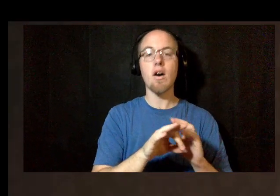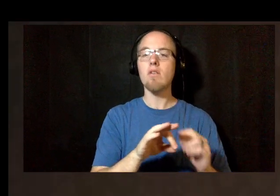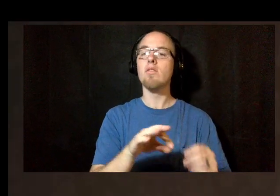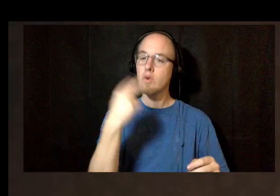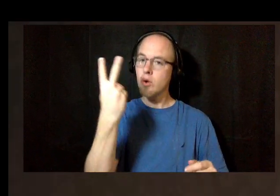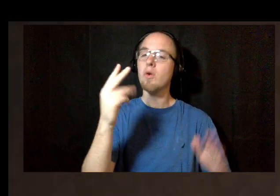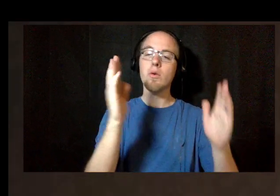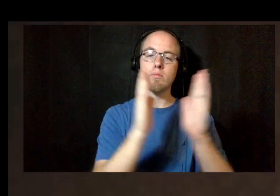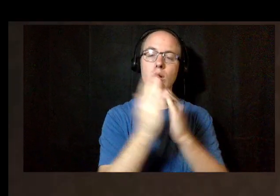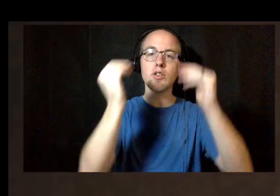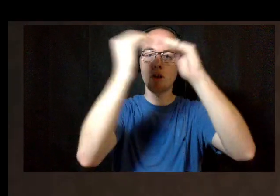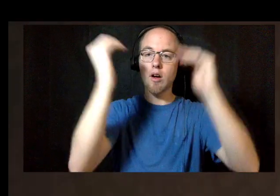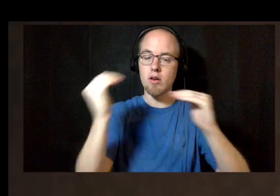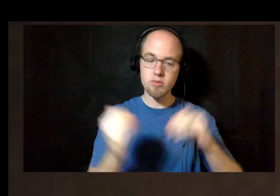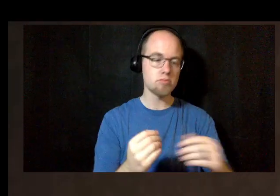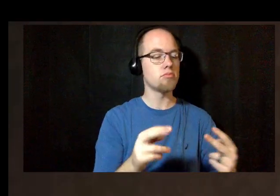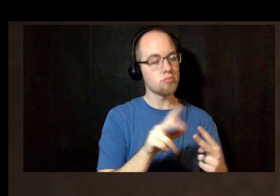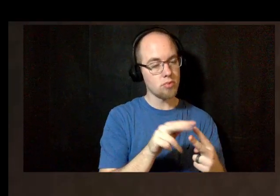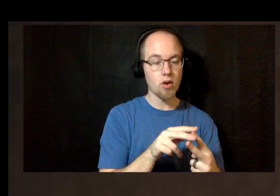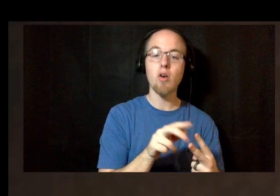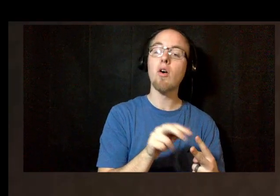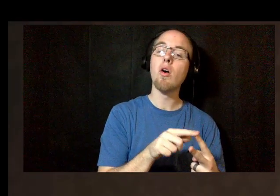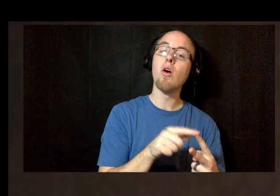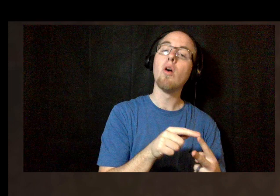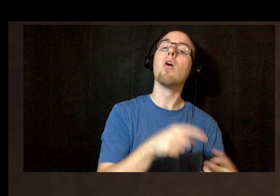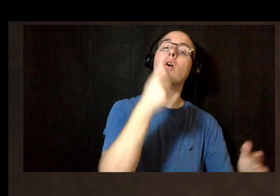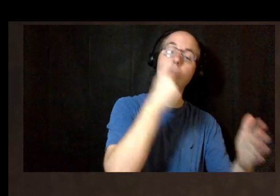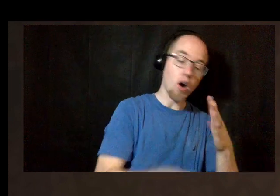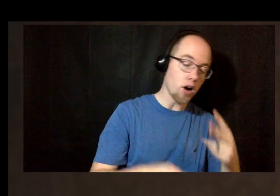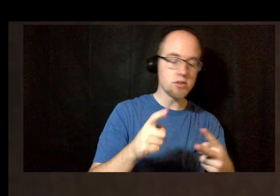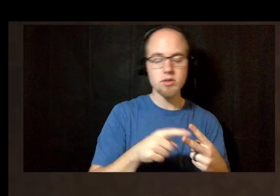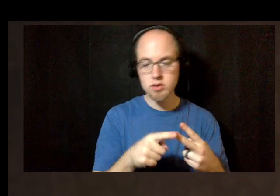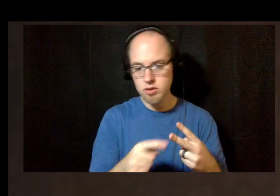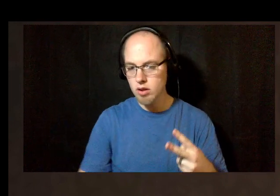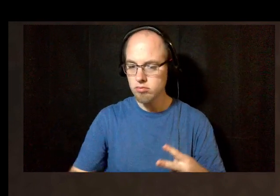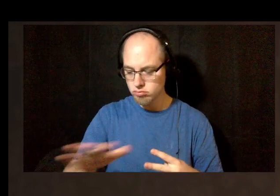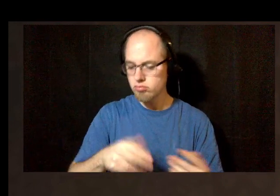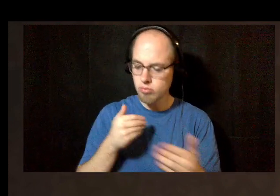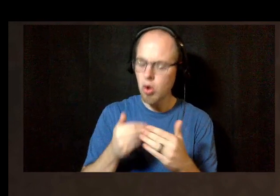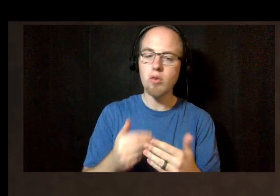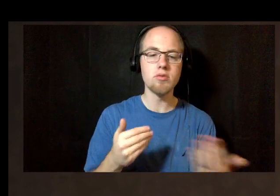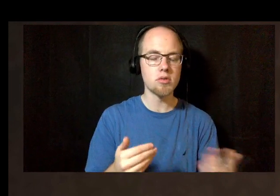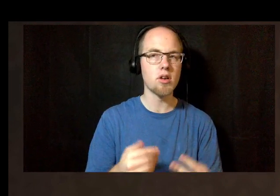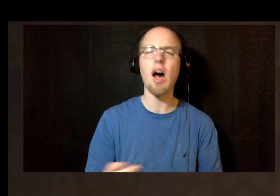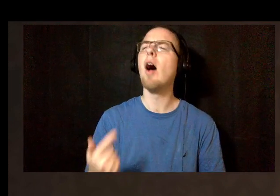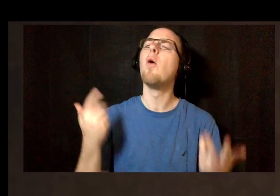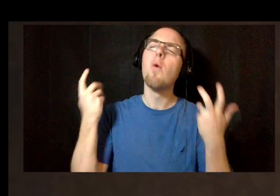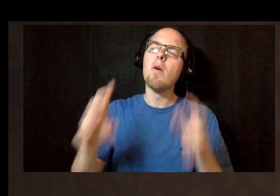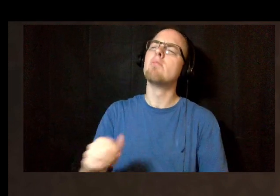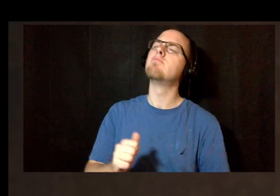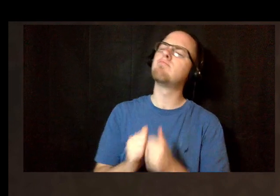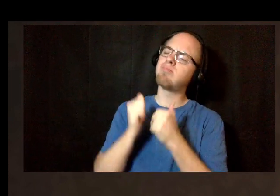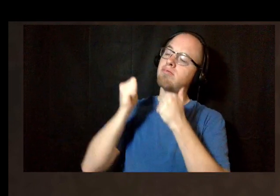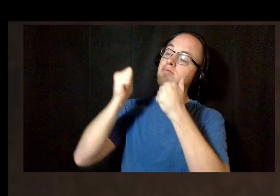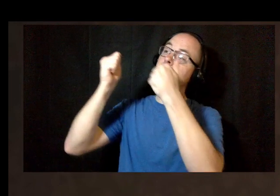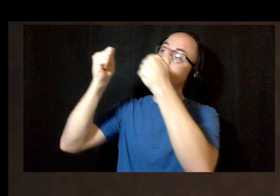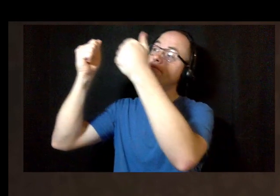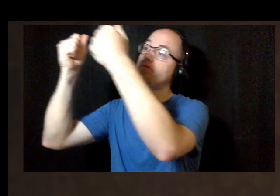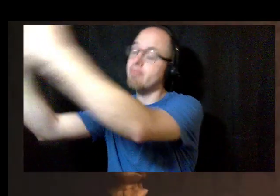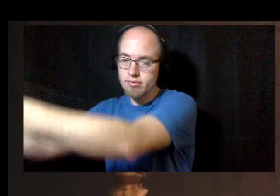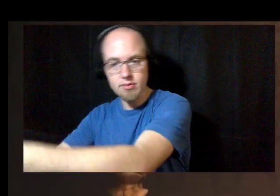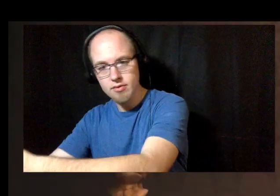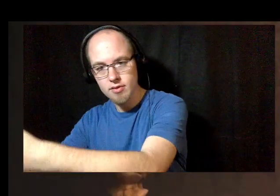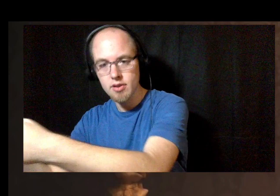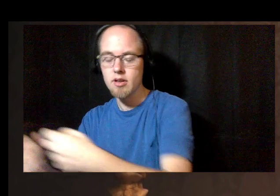and, more importantly, geographical convenience, because I'd be fucked if I'm driving to Broadmeadows to pick up a bookshelf, right? So I type